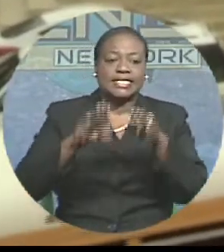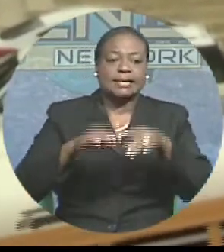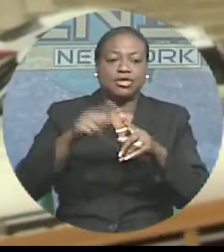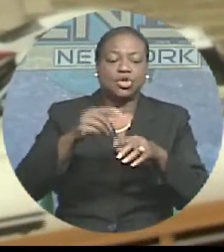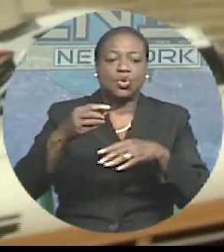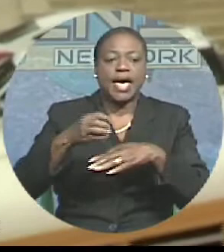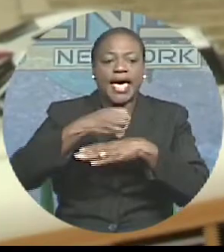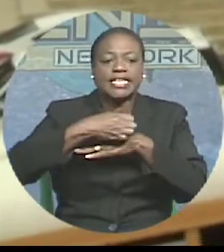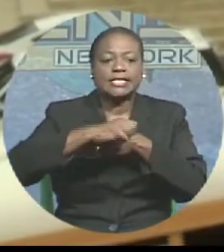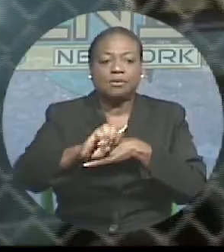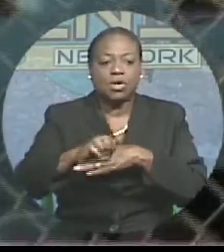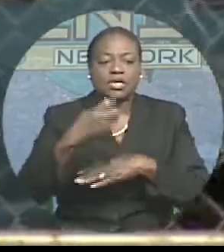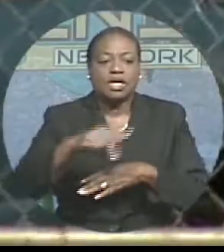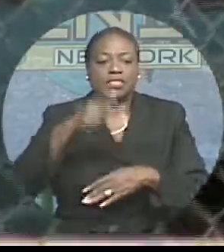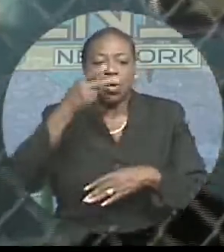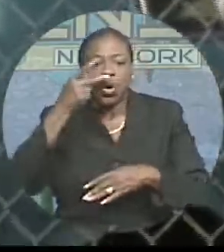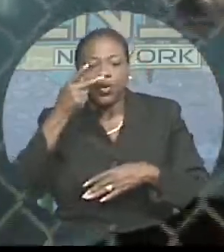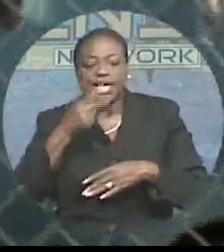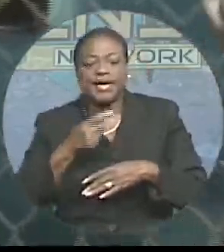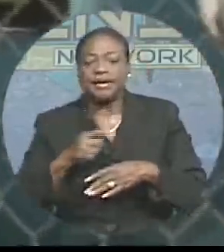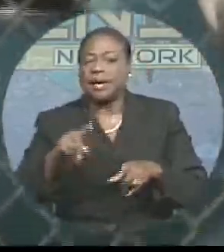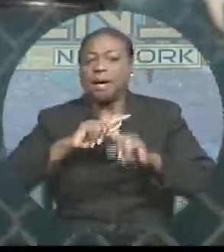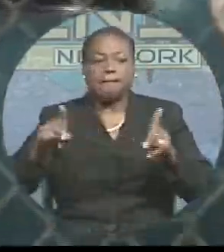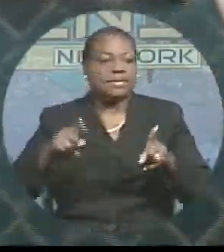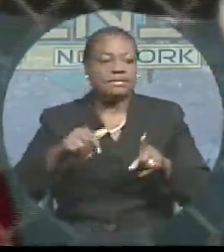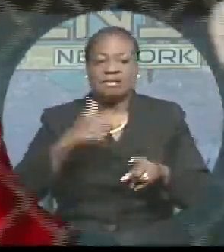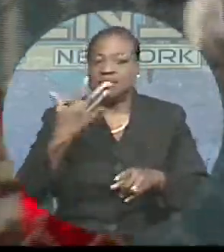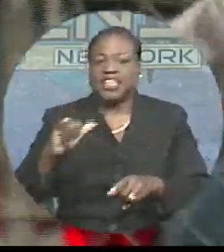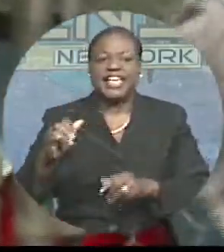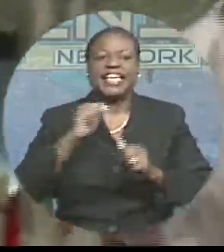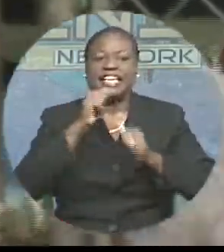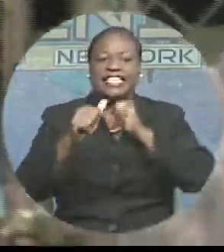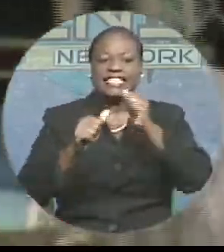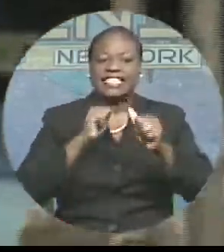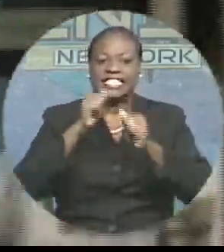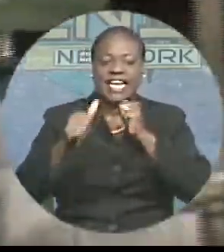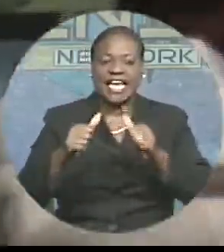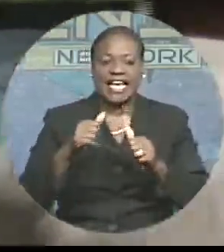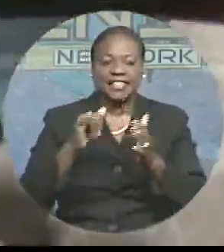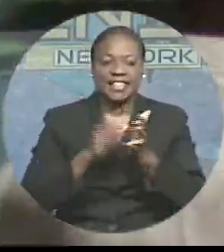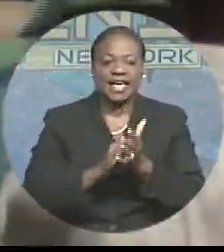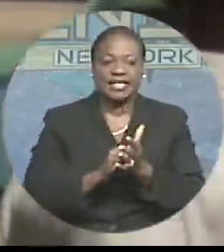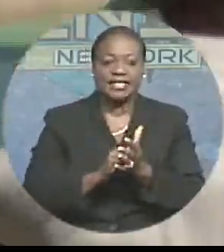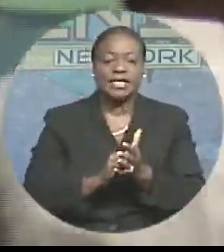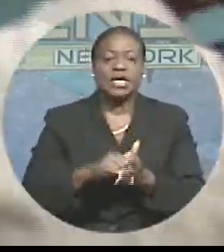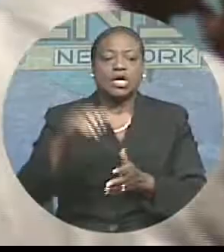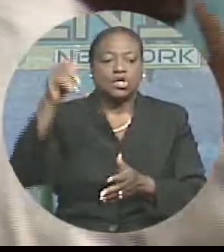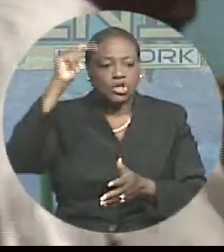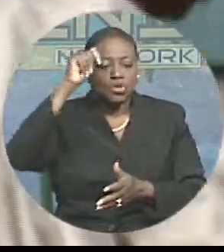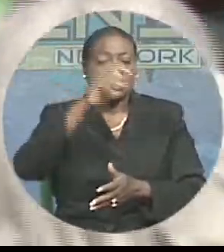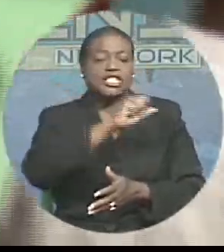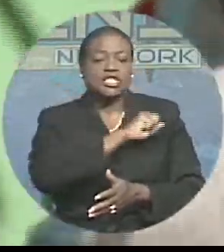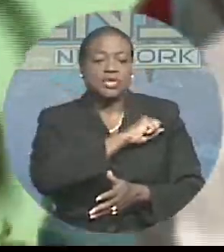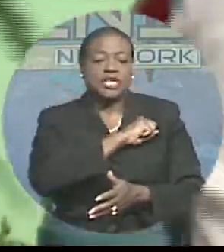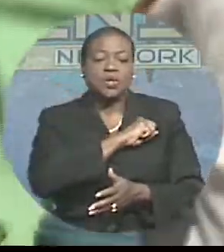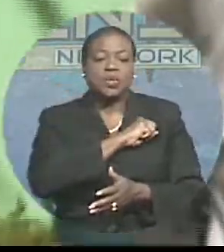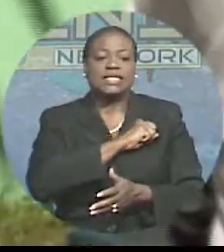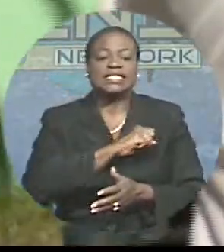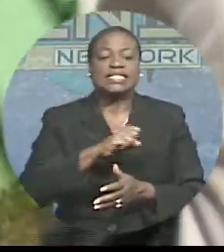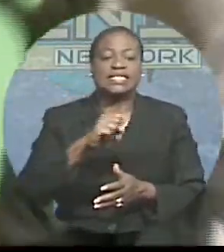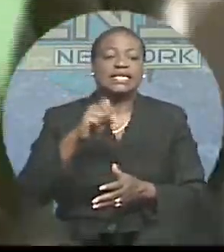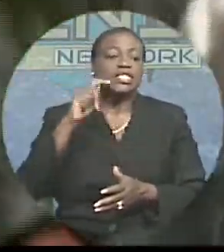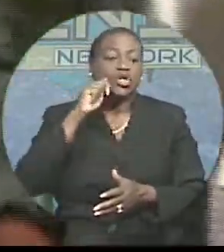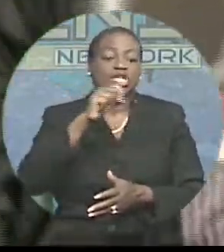drugs. Allegations they all deny. Now, Tony Sweeting was denied bail last week by Senior Justice John Isaacs. However, her